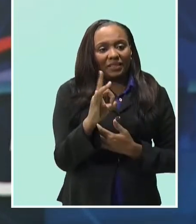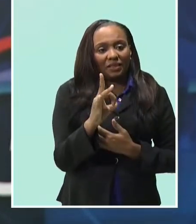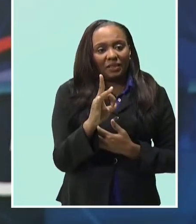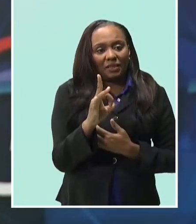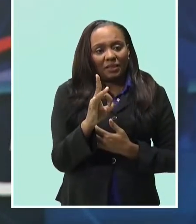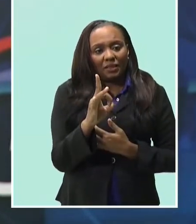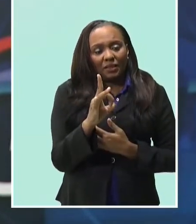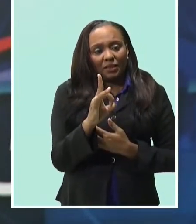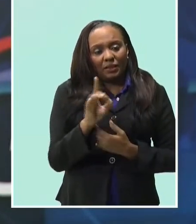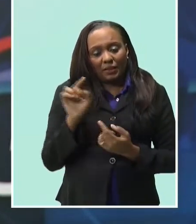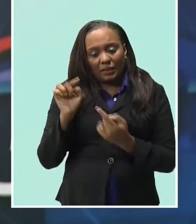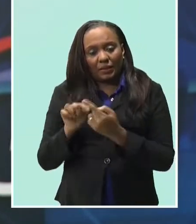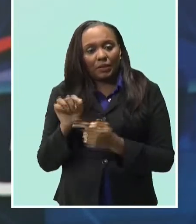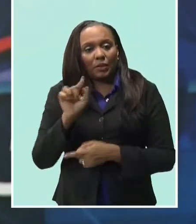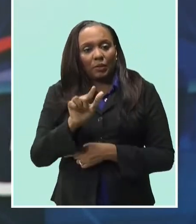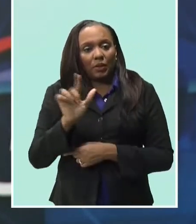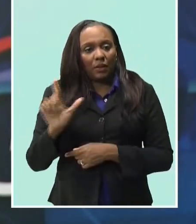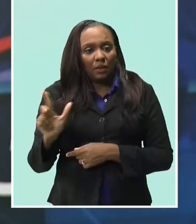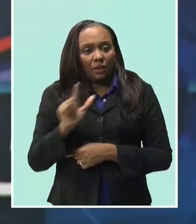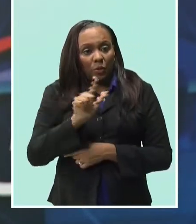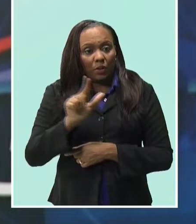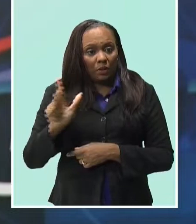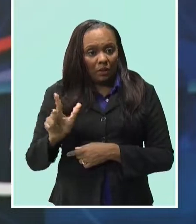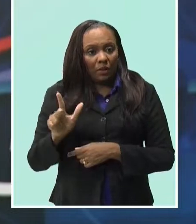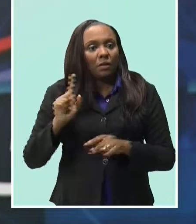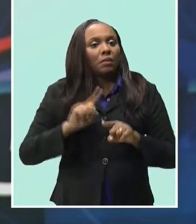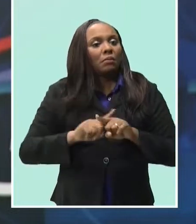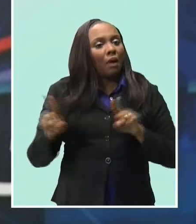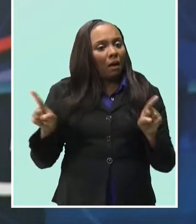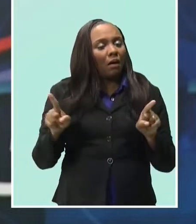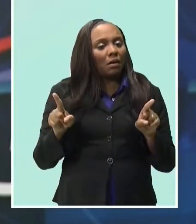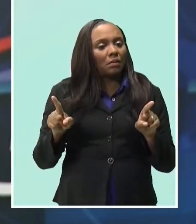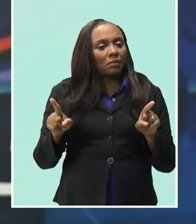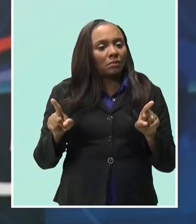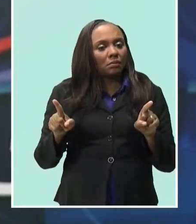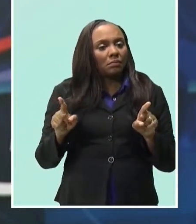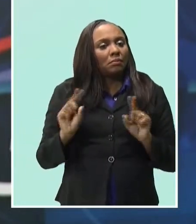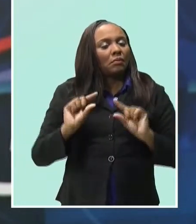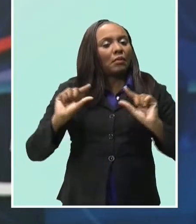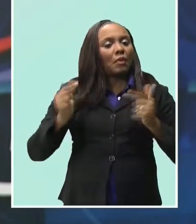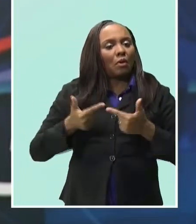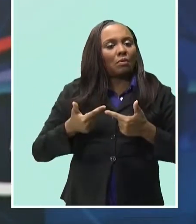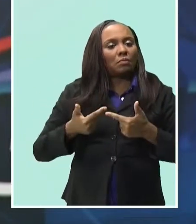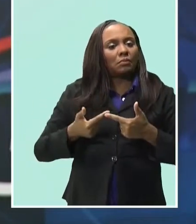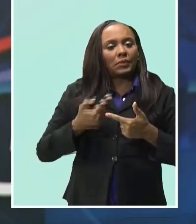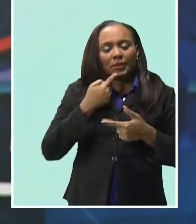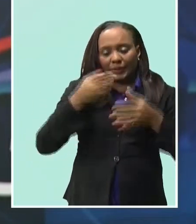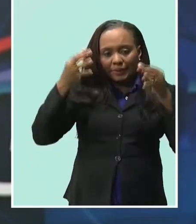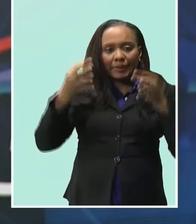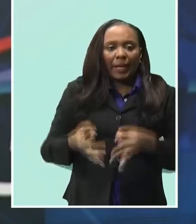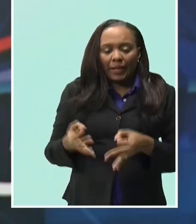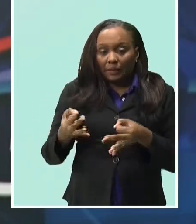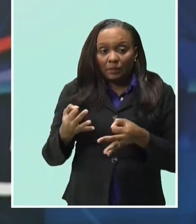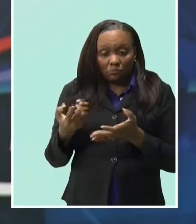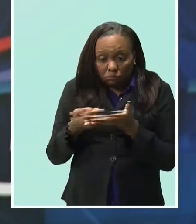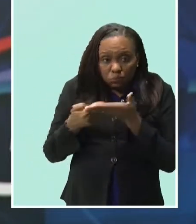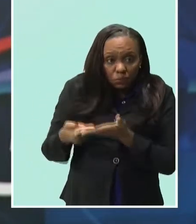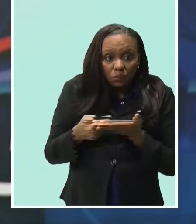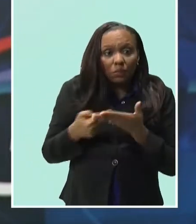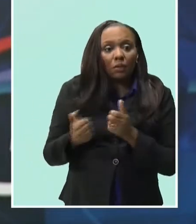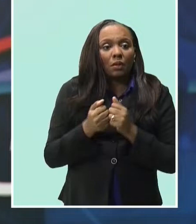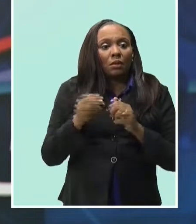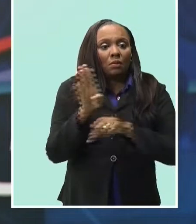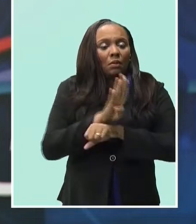October this year. However, UNCTAD's Secretary General Office issued a statement explaining the decision was reached after consultations with Barbados Prime